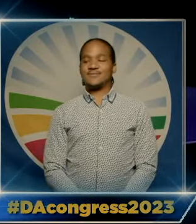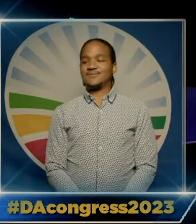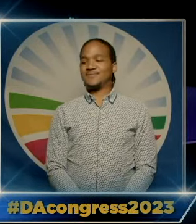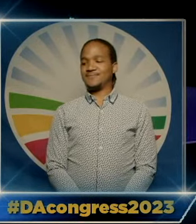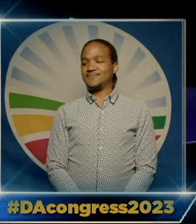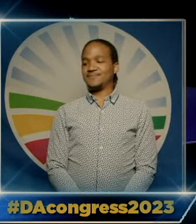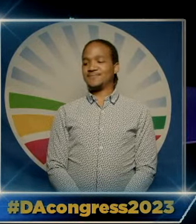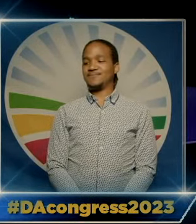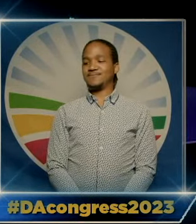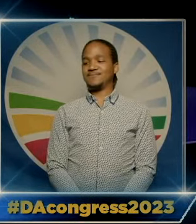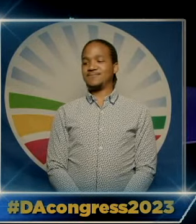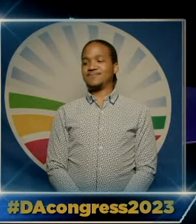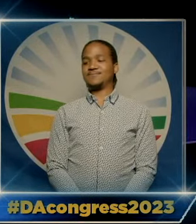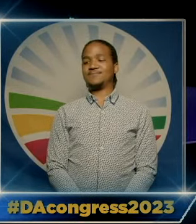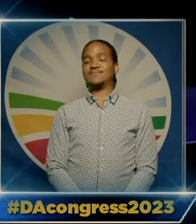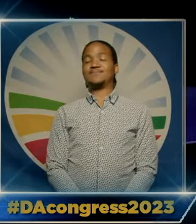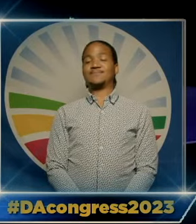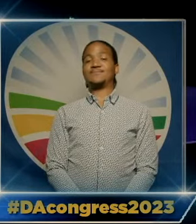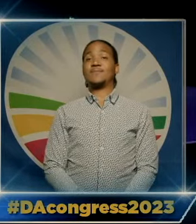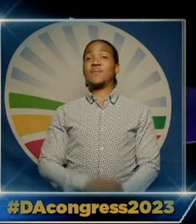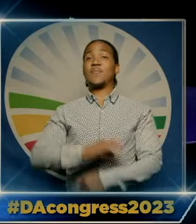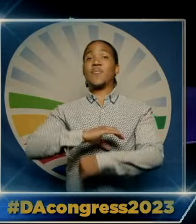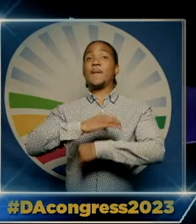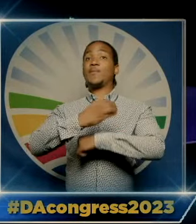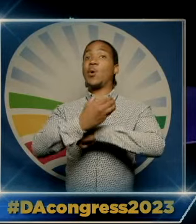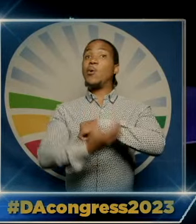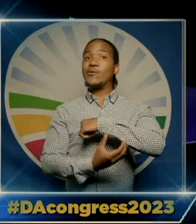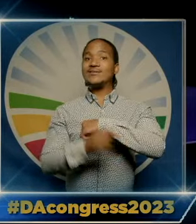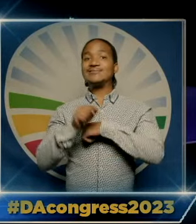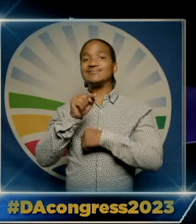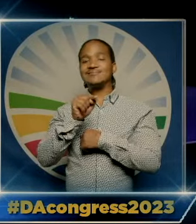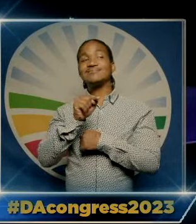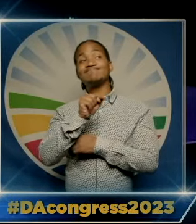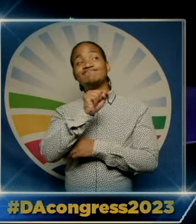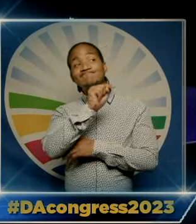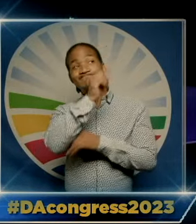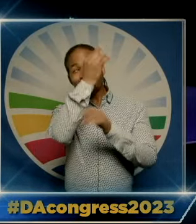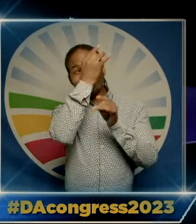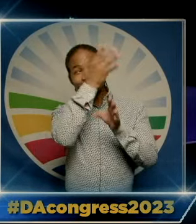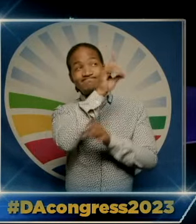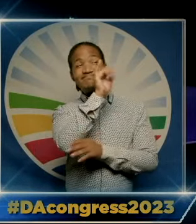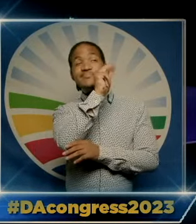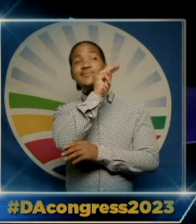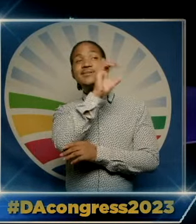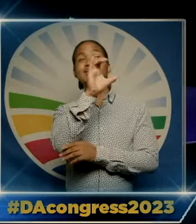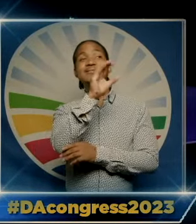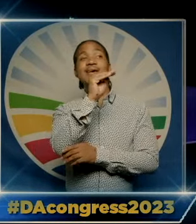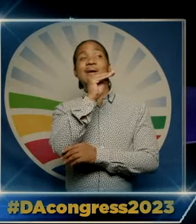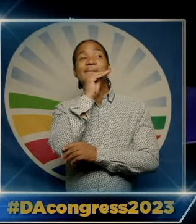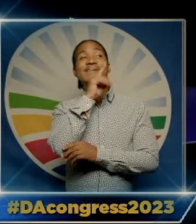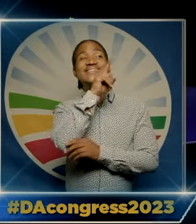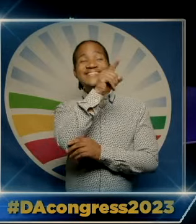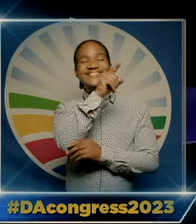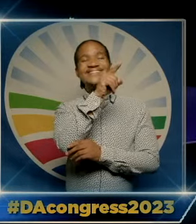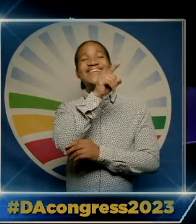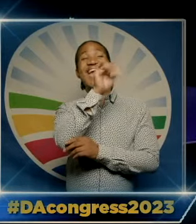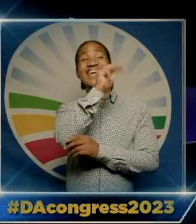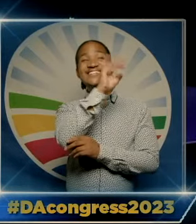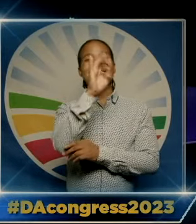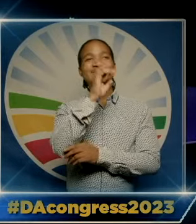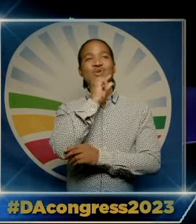This Congress is thus giving notice that the ANC is an outgoing government in